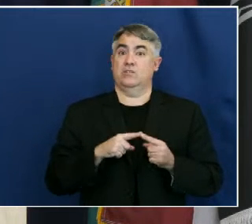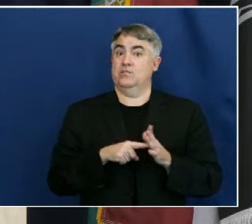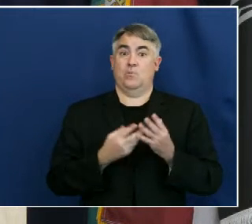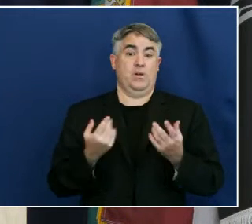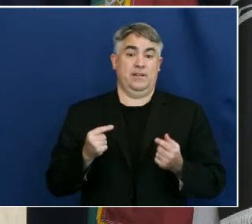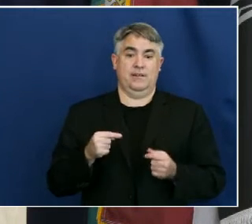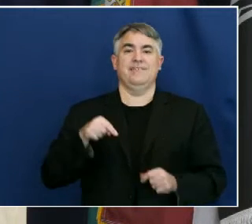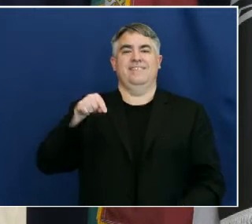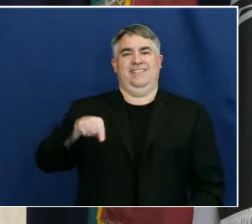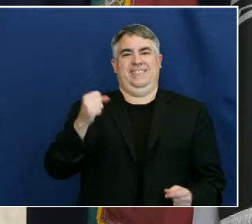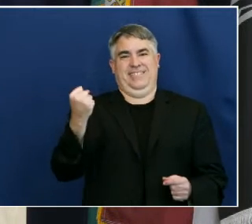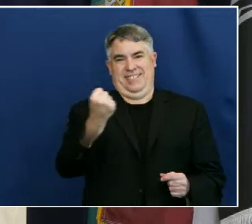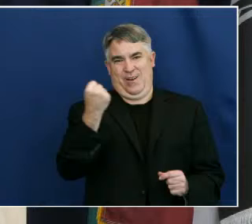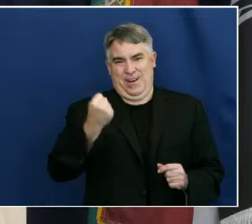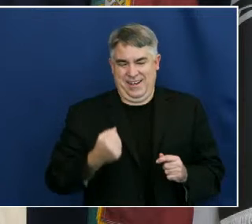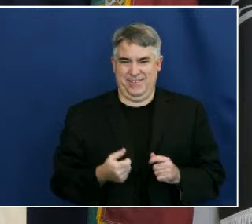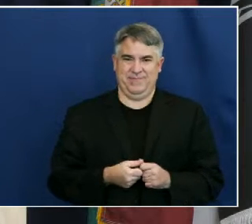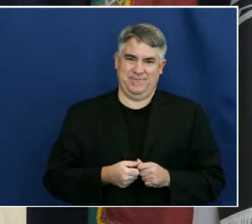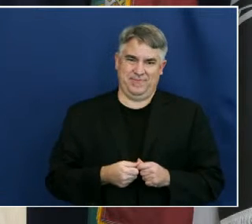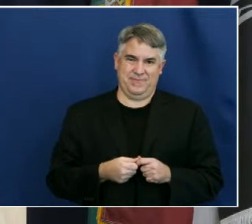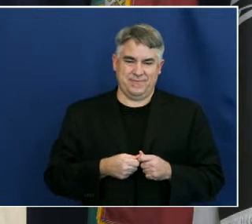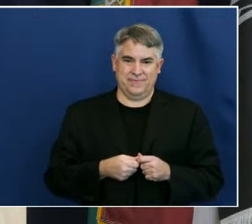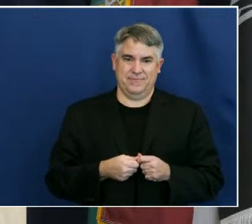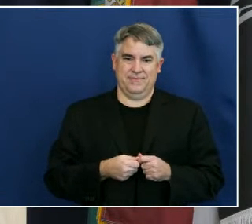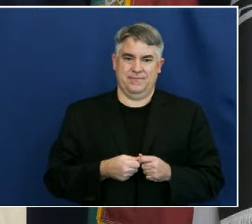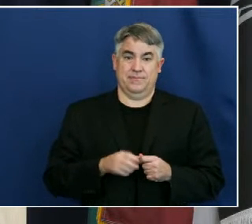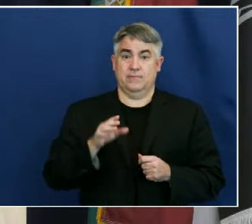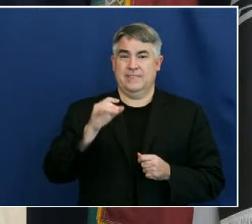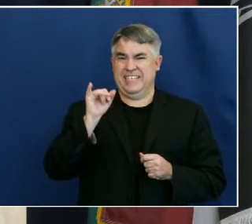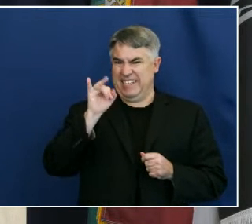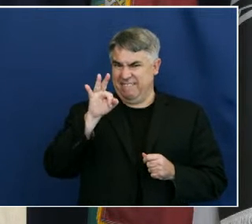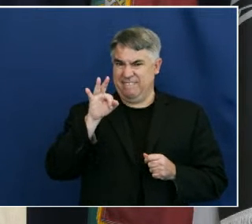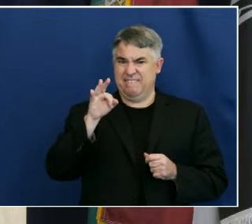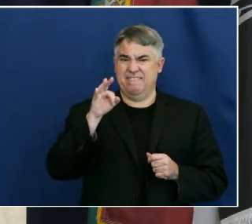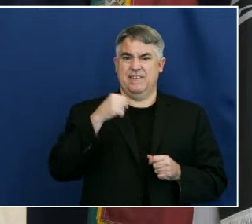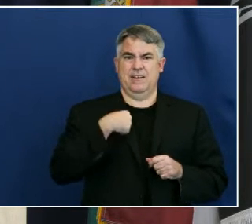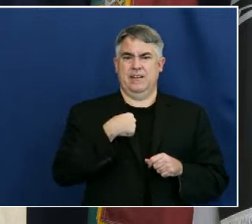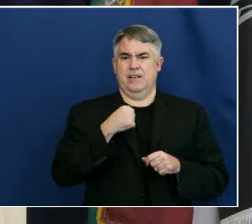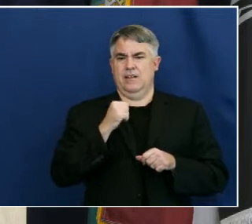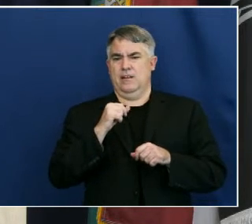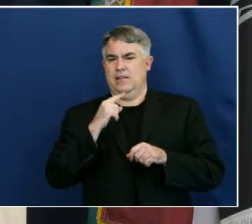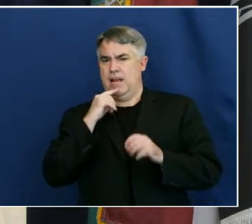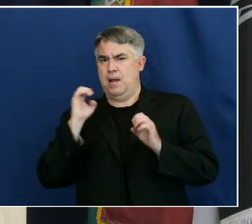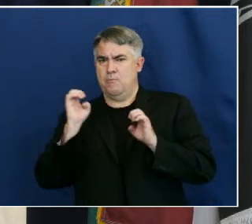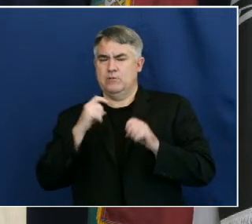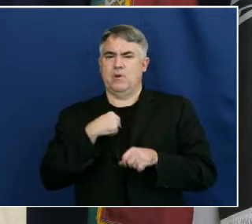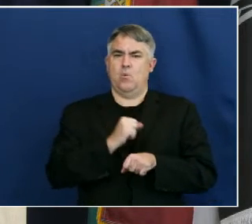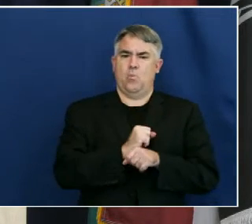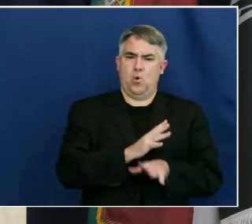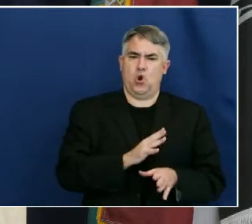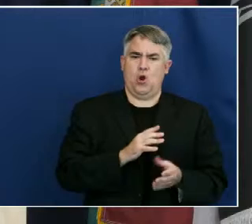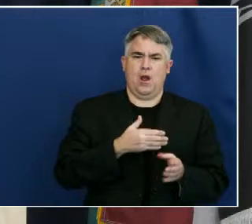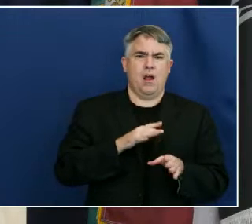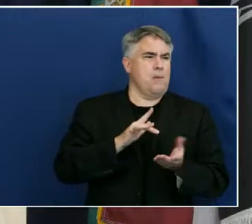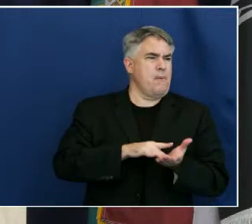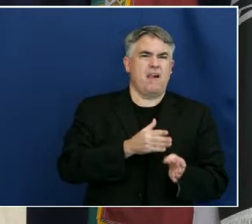Saturday morning. But anyone in that tier, non-medical emergency service workers, can go to the county